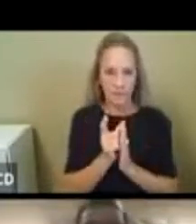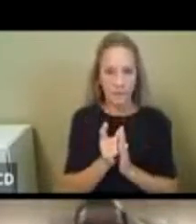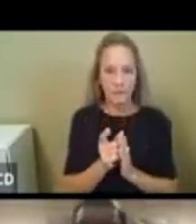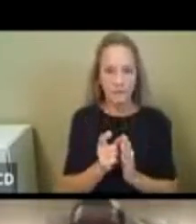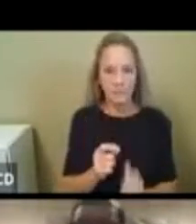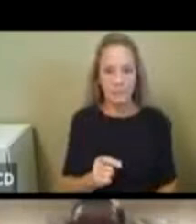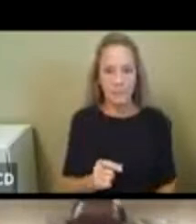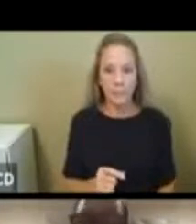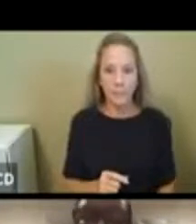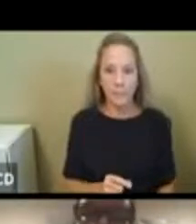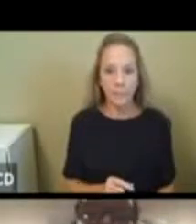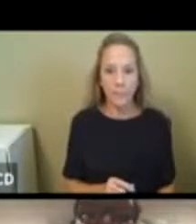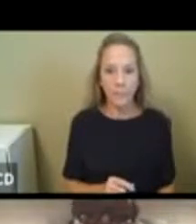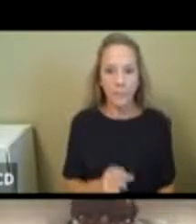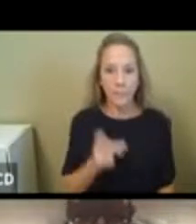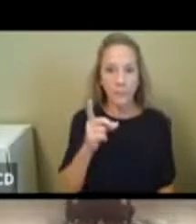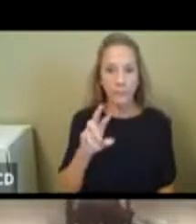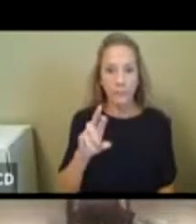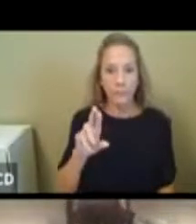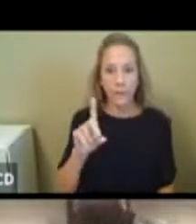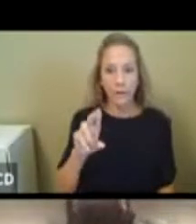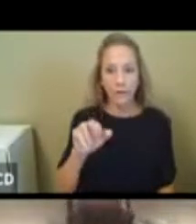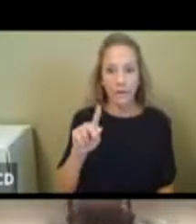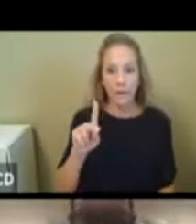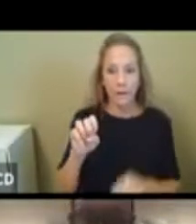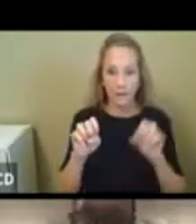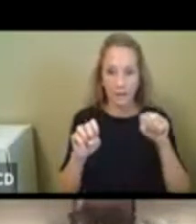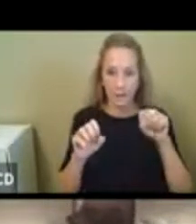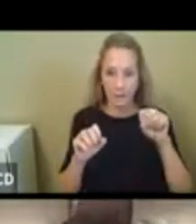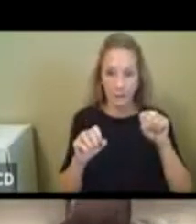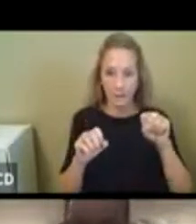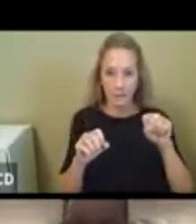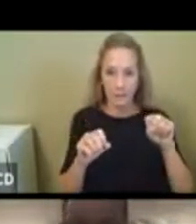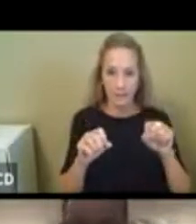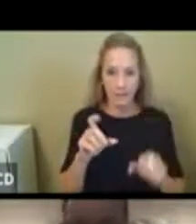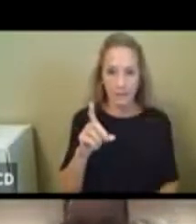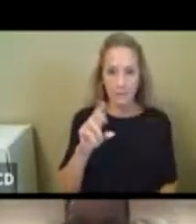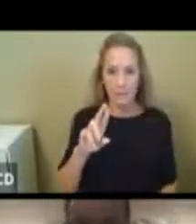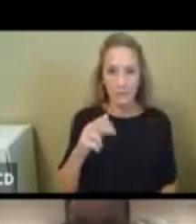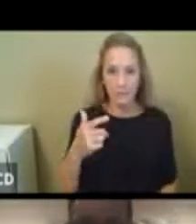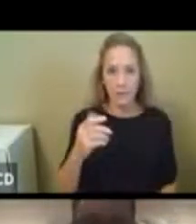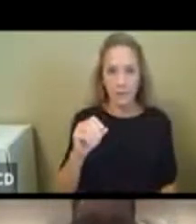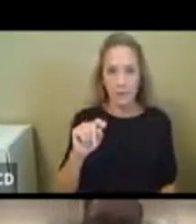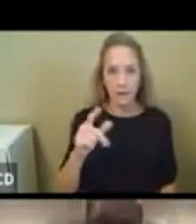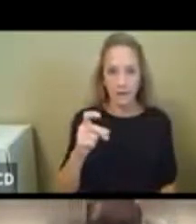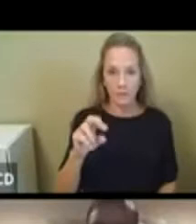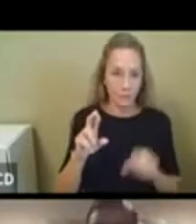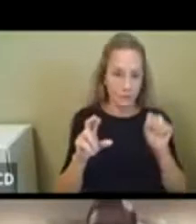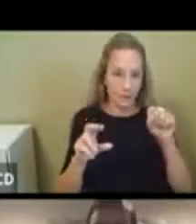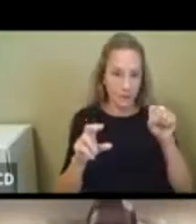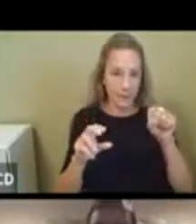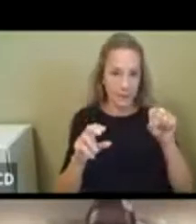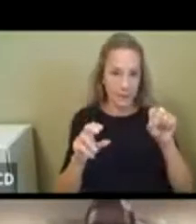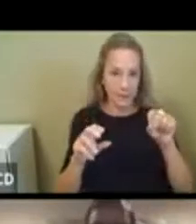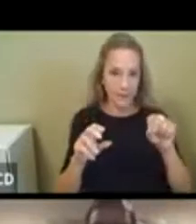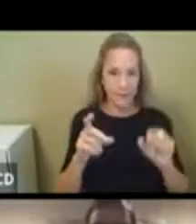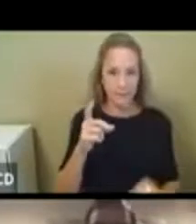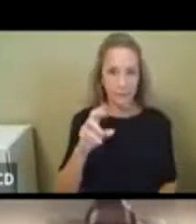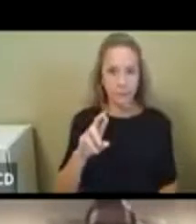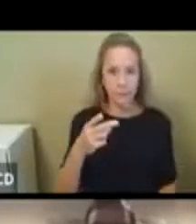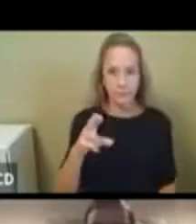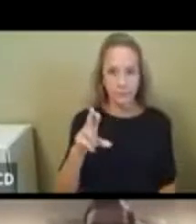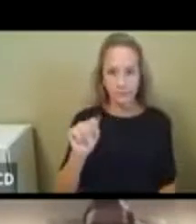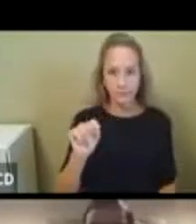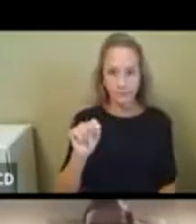Certainly. Dr. Drake, Yes. Dr. Gotcher, Yes. Dr.